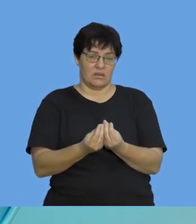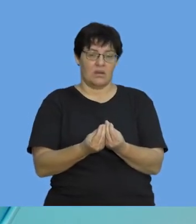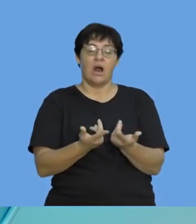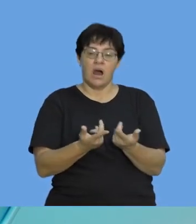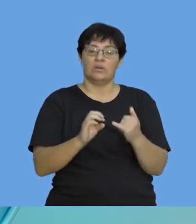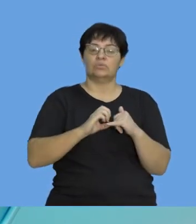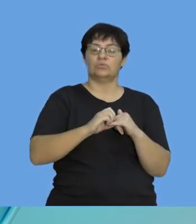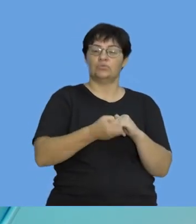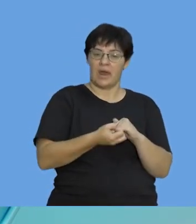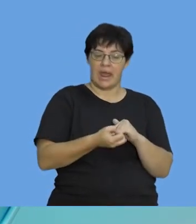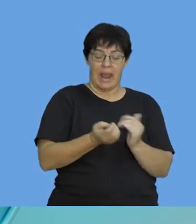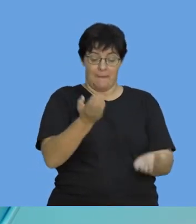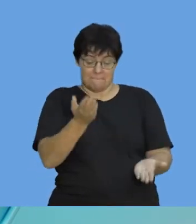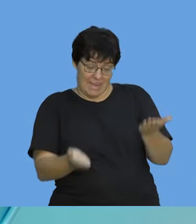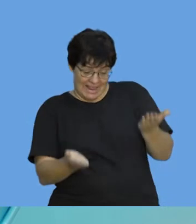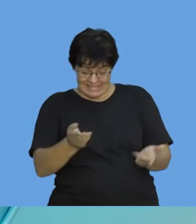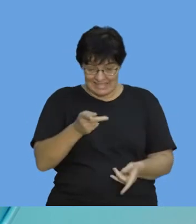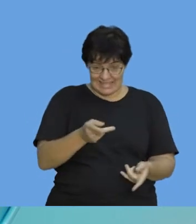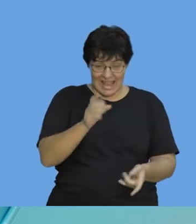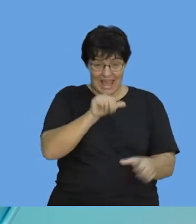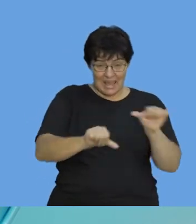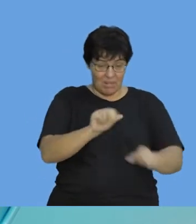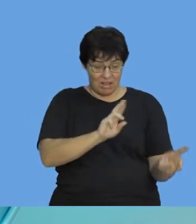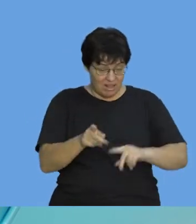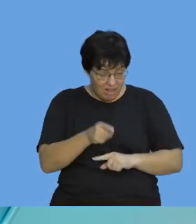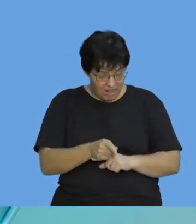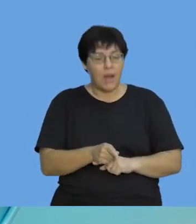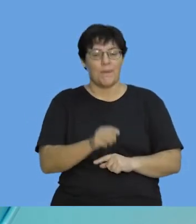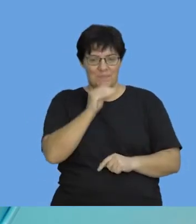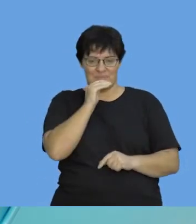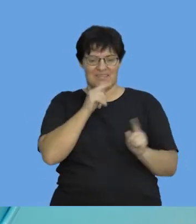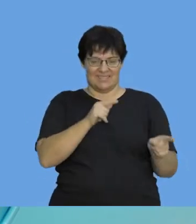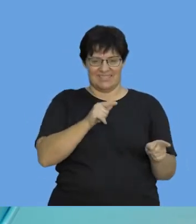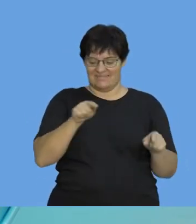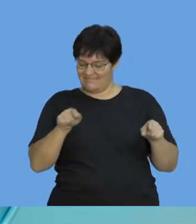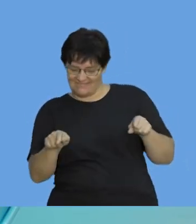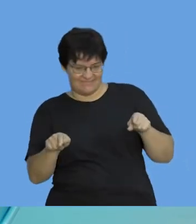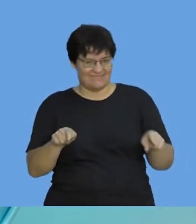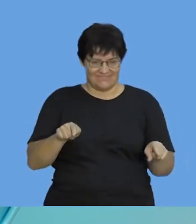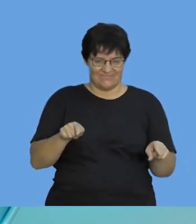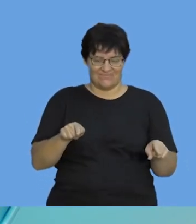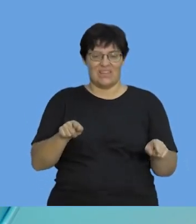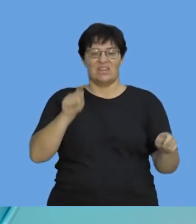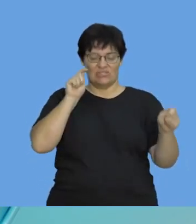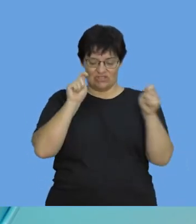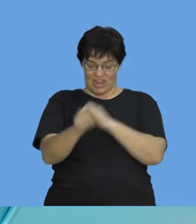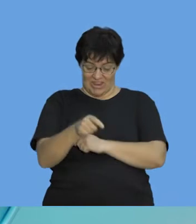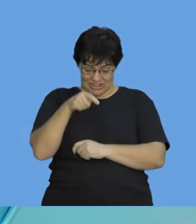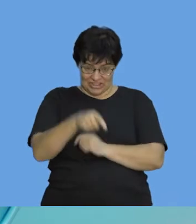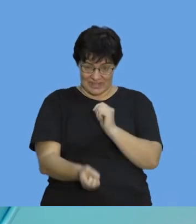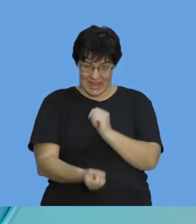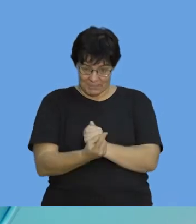to balance a chemical reaction. So balancing is a way of ensuring that a chemical change or a reaction